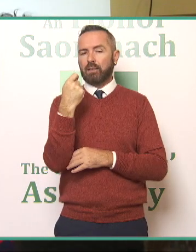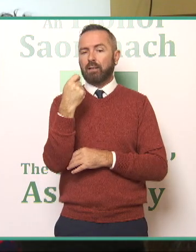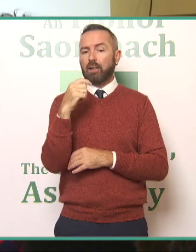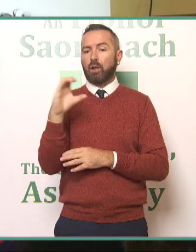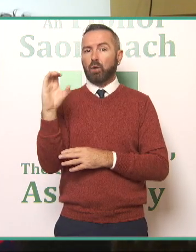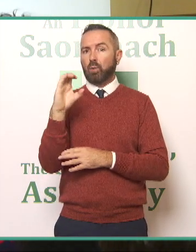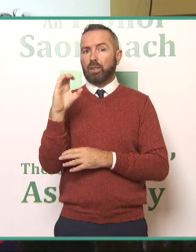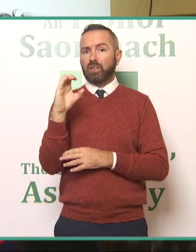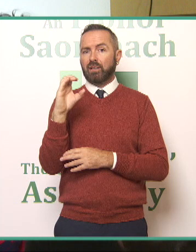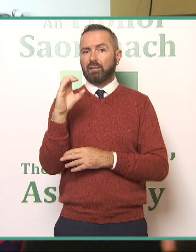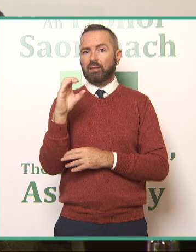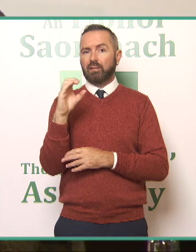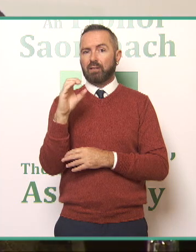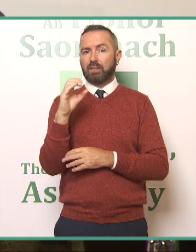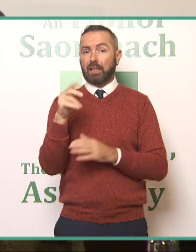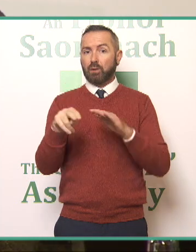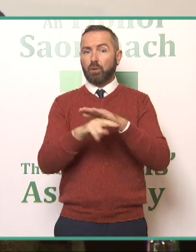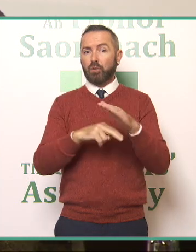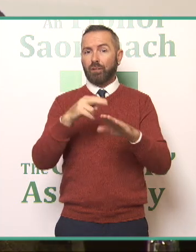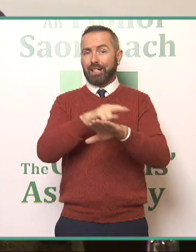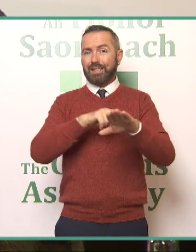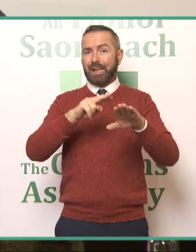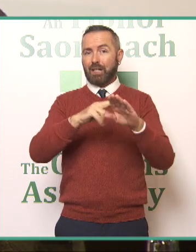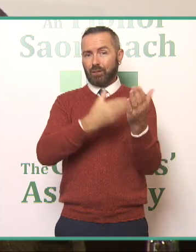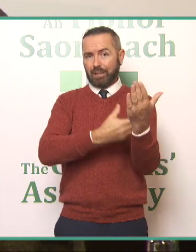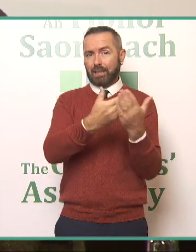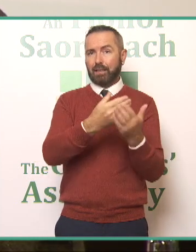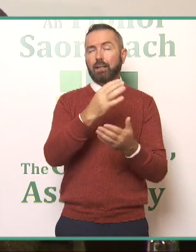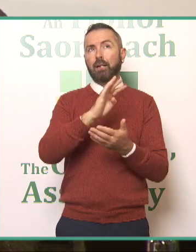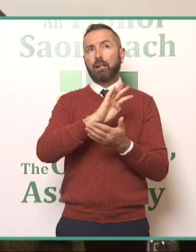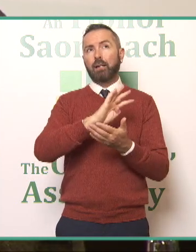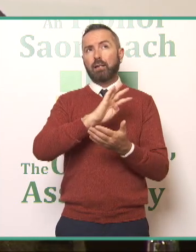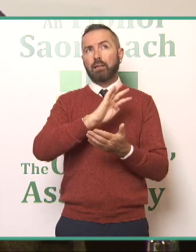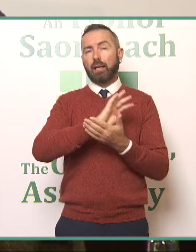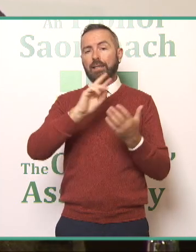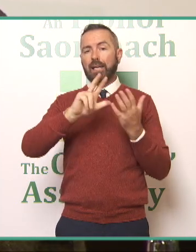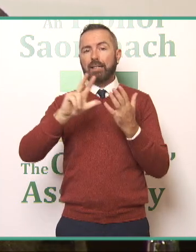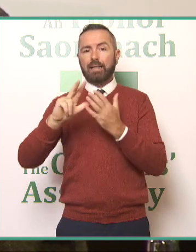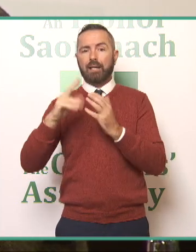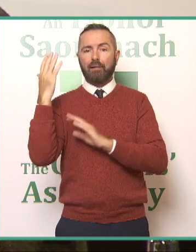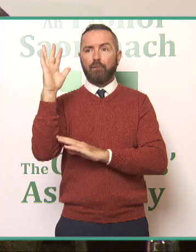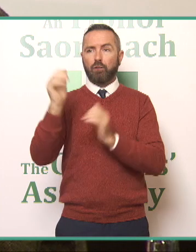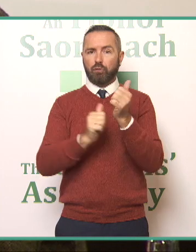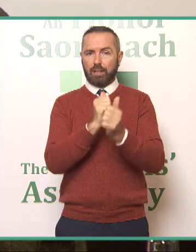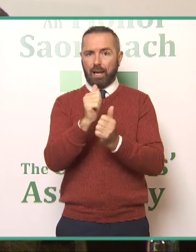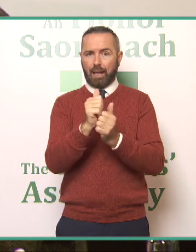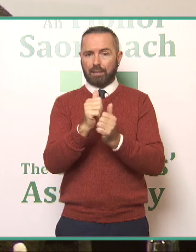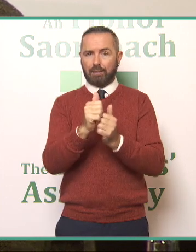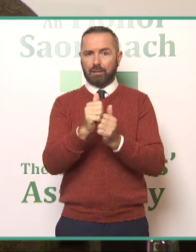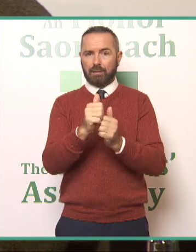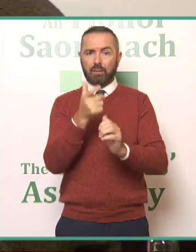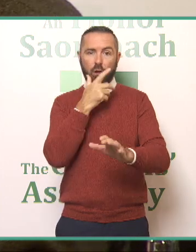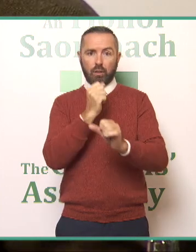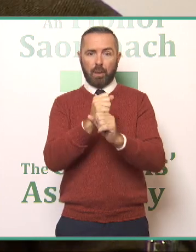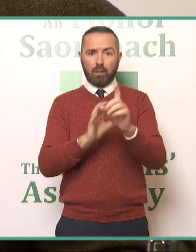Coillte, for example, is set under national legislation. So that's a national issue, and the 1988 Forestry Act sets out the objectives of Coillte,